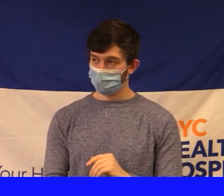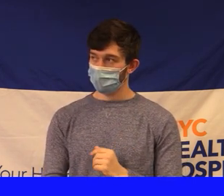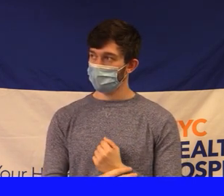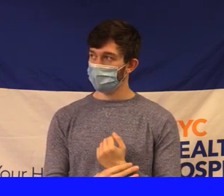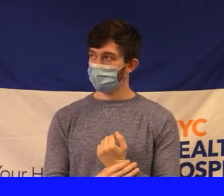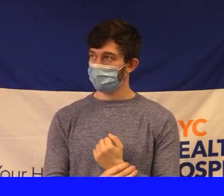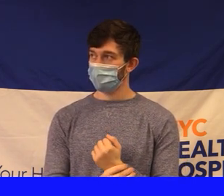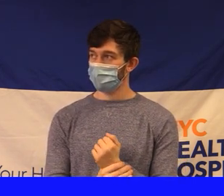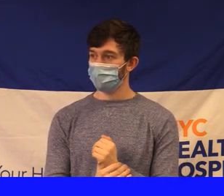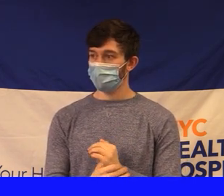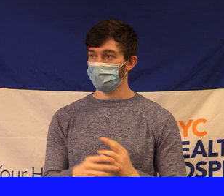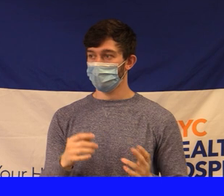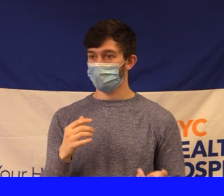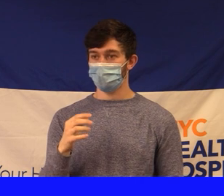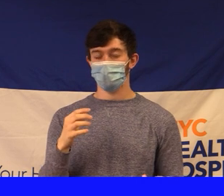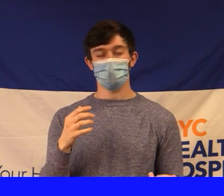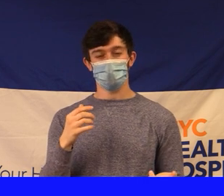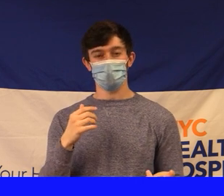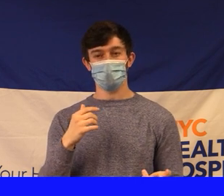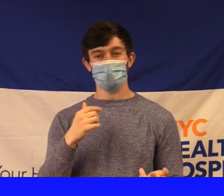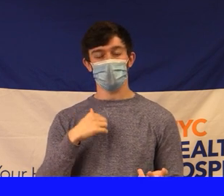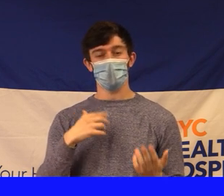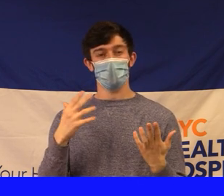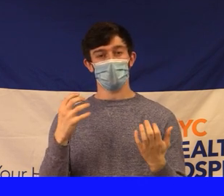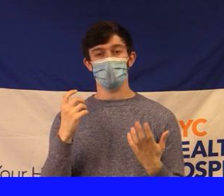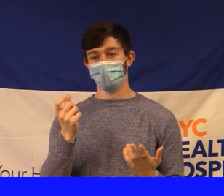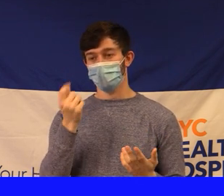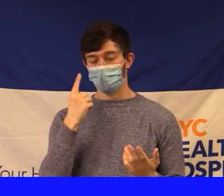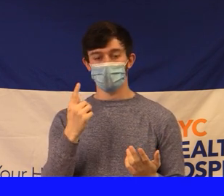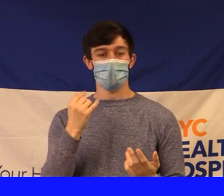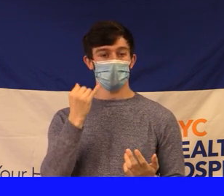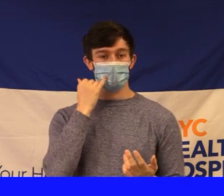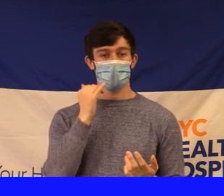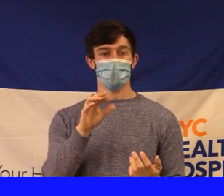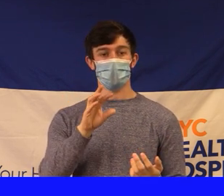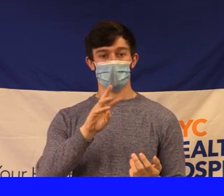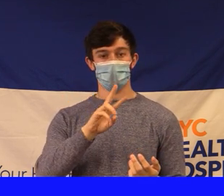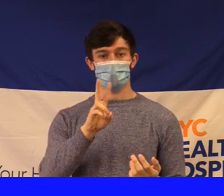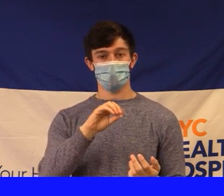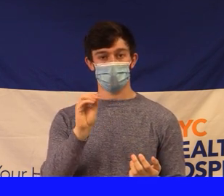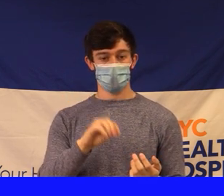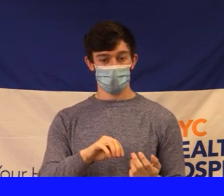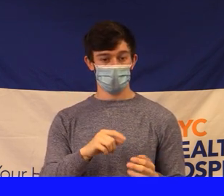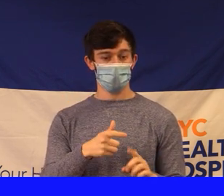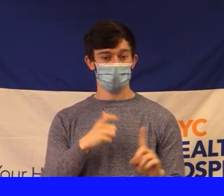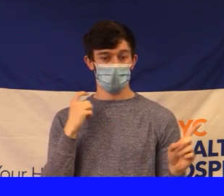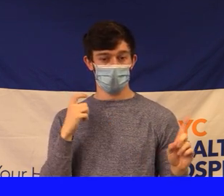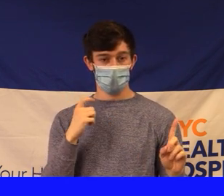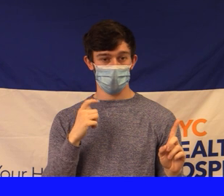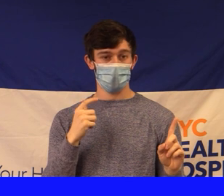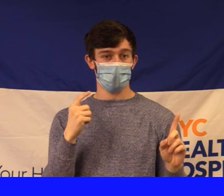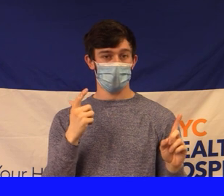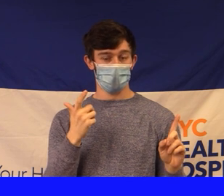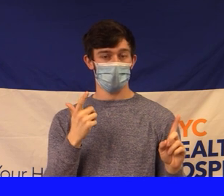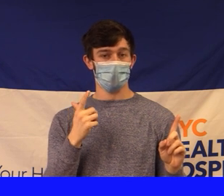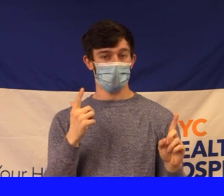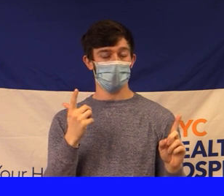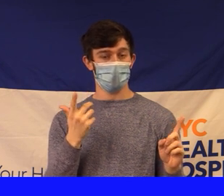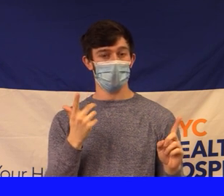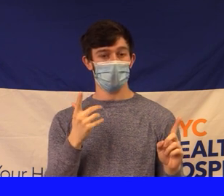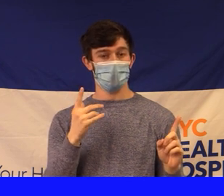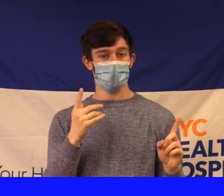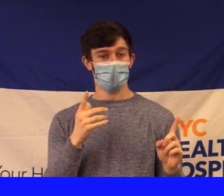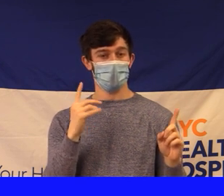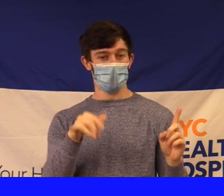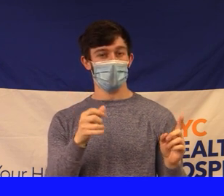I guess one of the things I was trying to understand is if 62% is from the cabinetry, right? I mean, that sounds like it's from the pieces of the